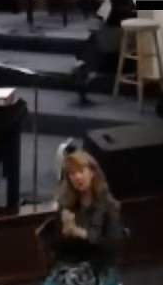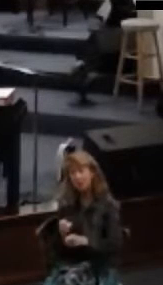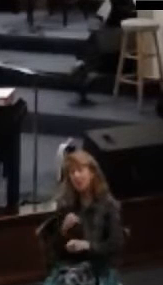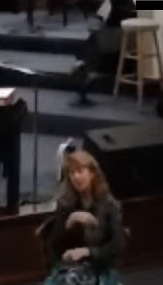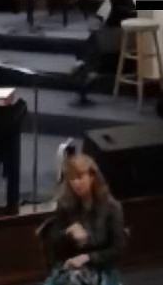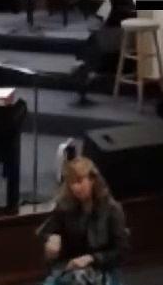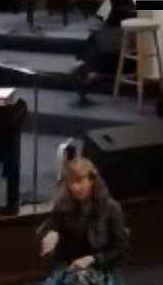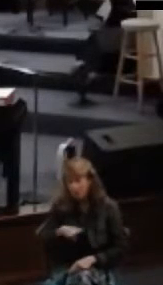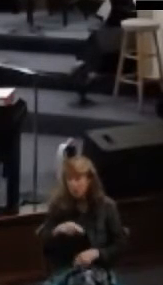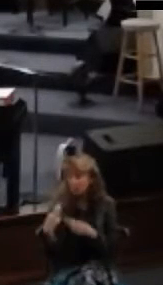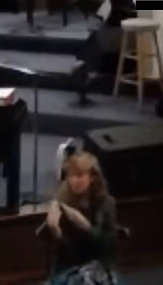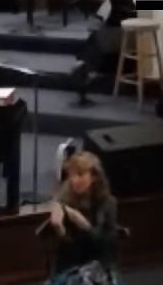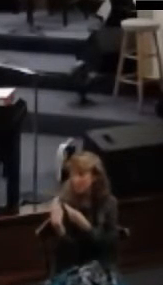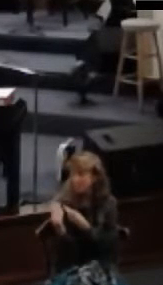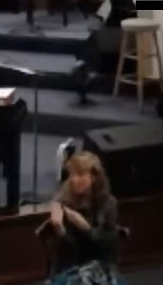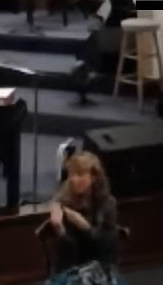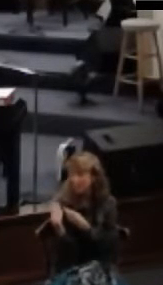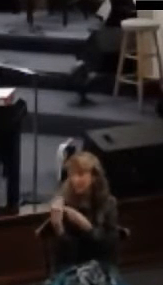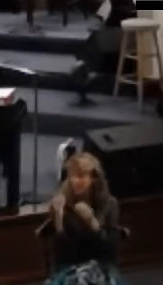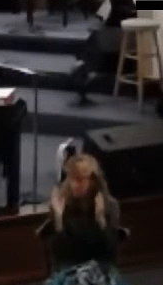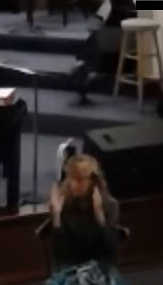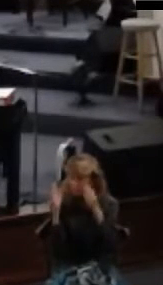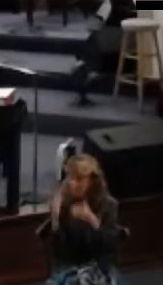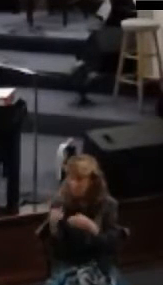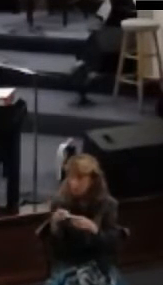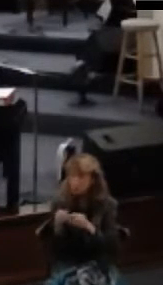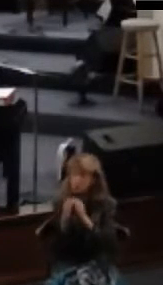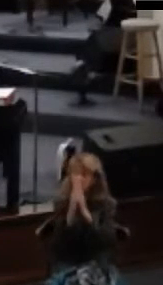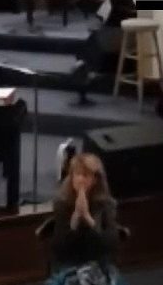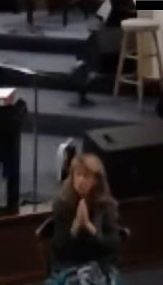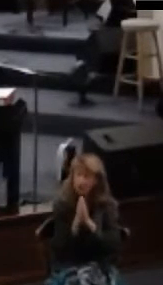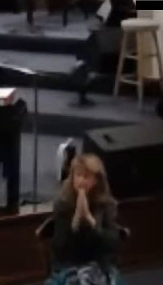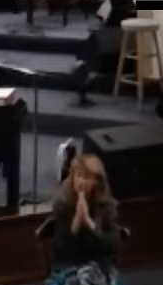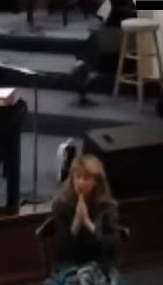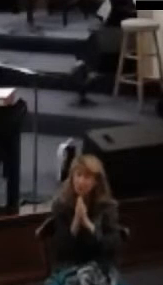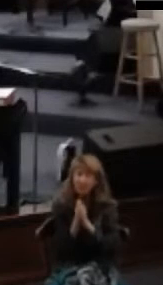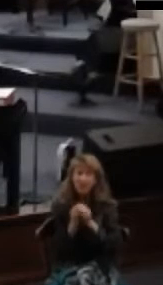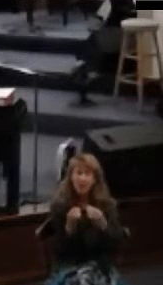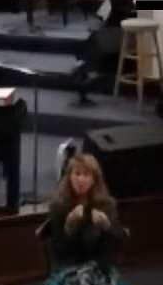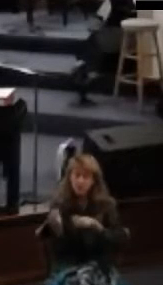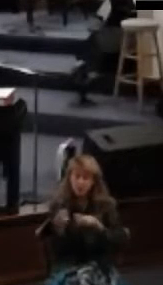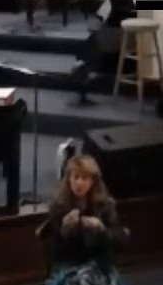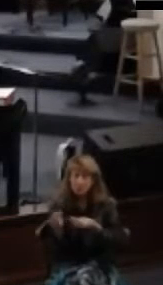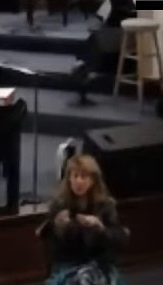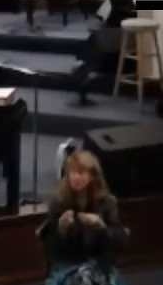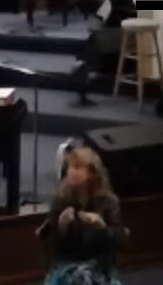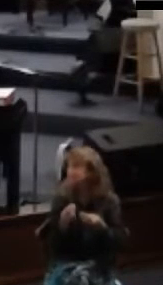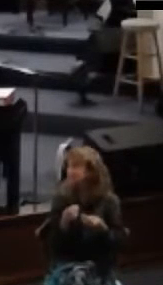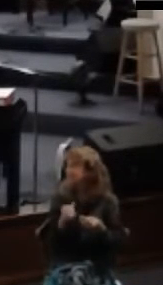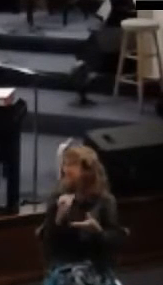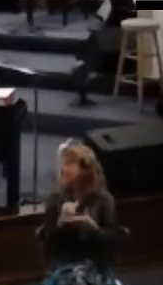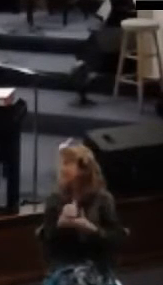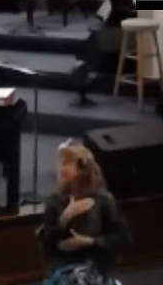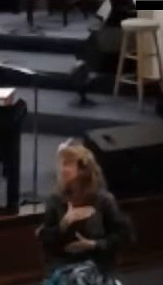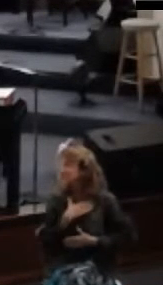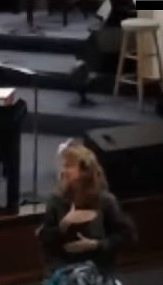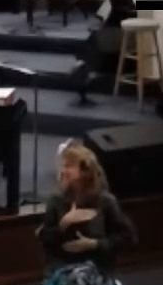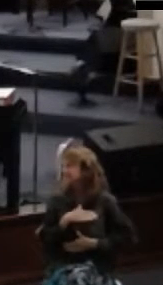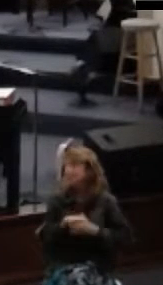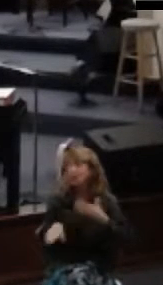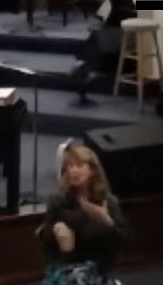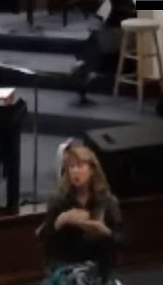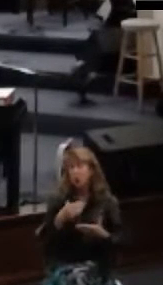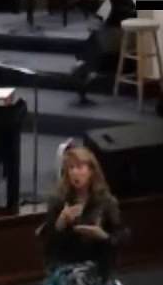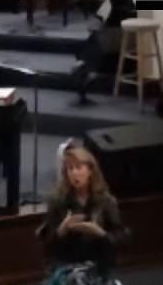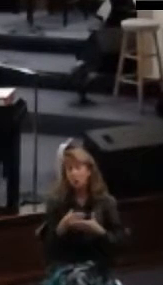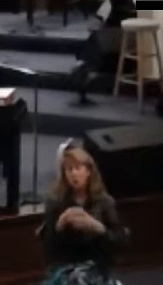them and will give our attention to prayer and the ministry of the Word." This proposal pleased the whole group. They